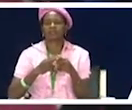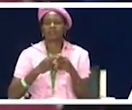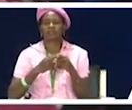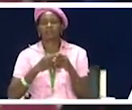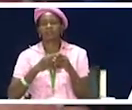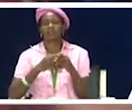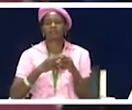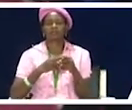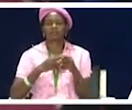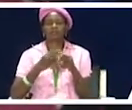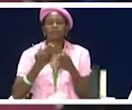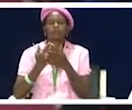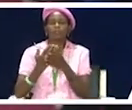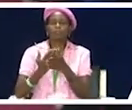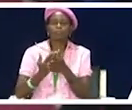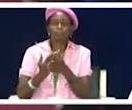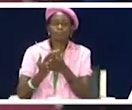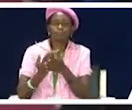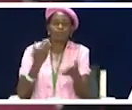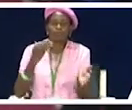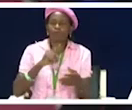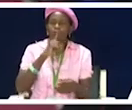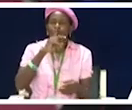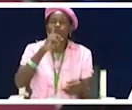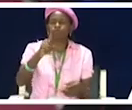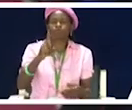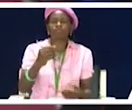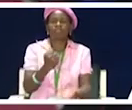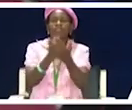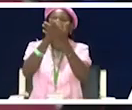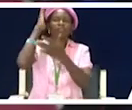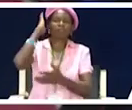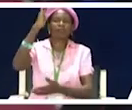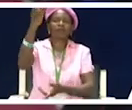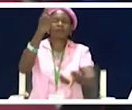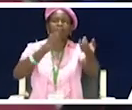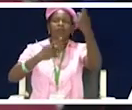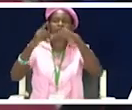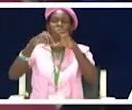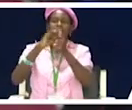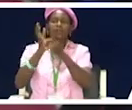Before too late, help will come.